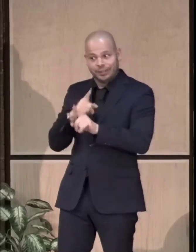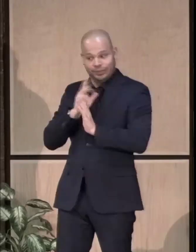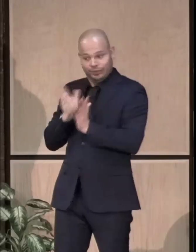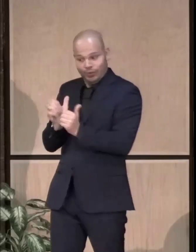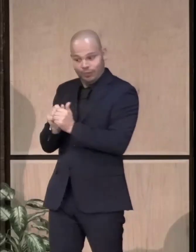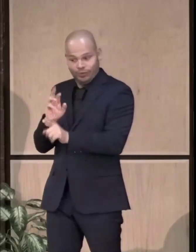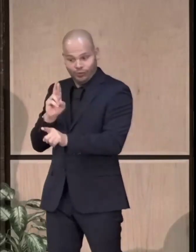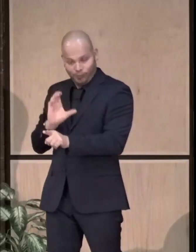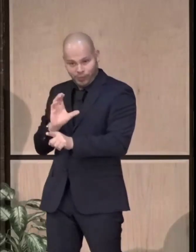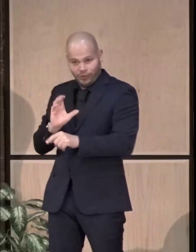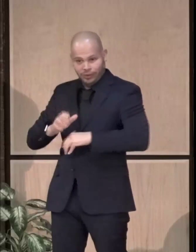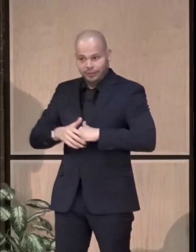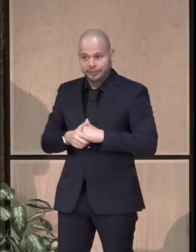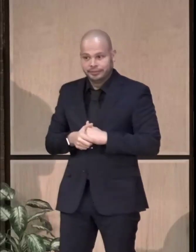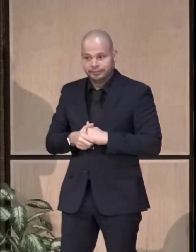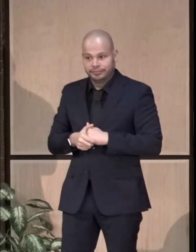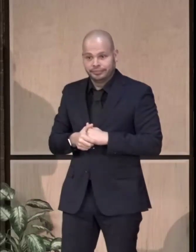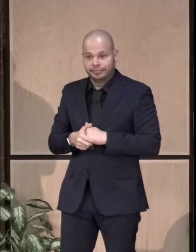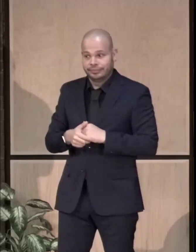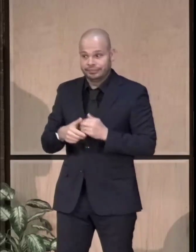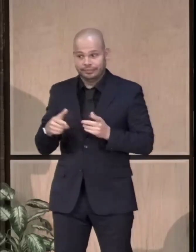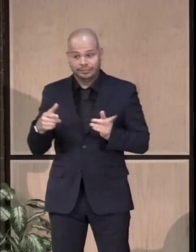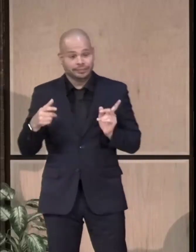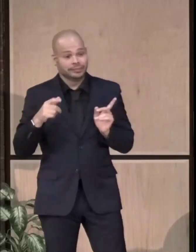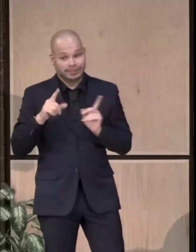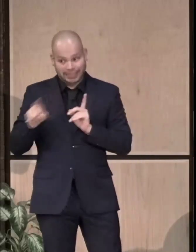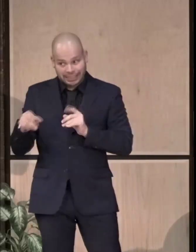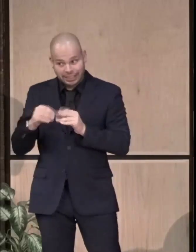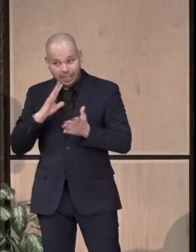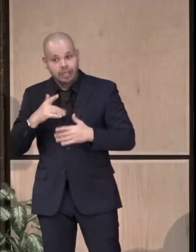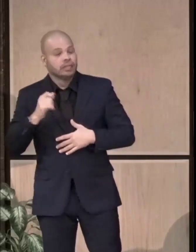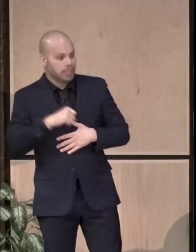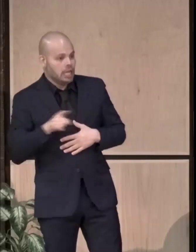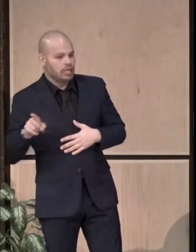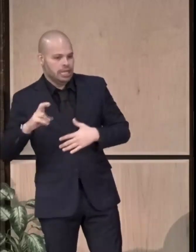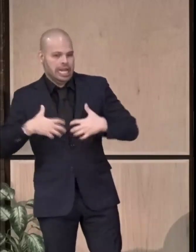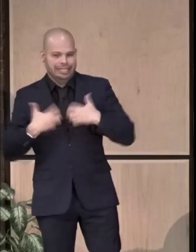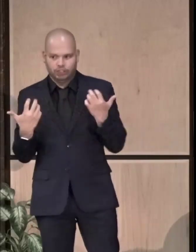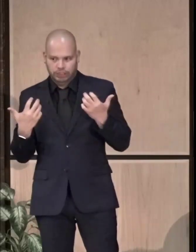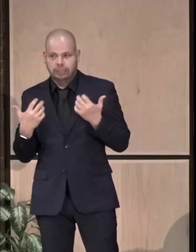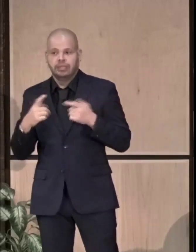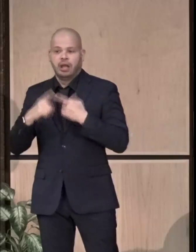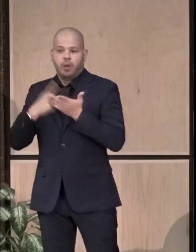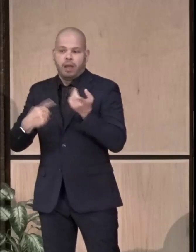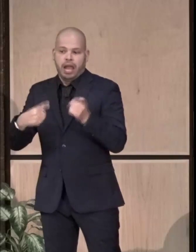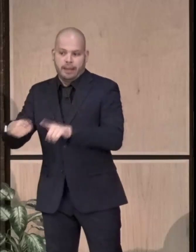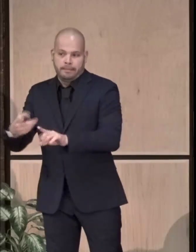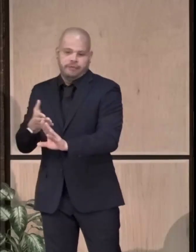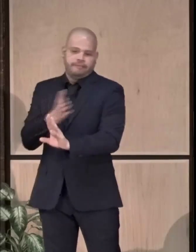And he was angry? I mean, he was angry about the events over the summer. Two months before?